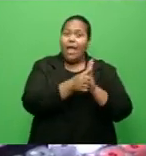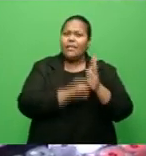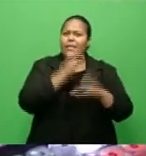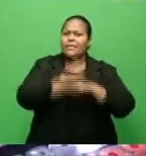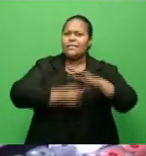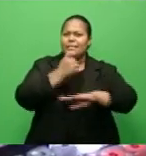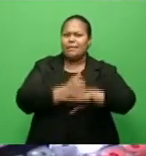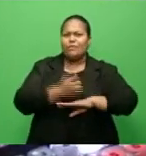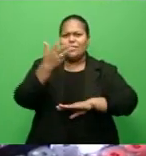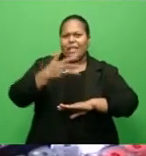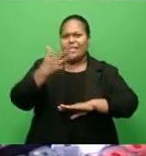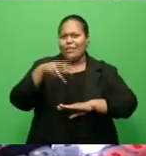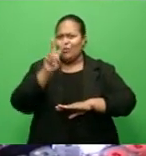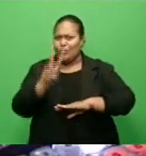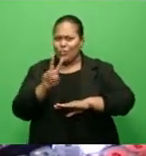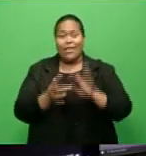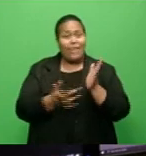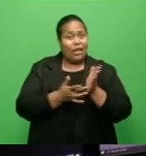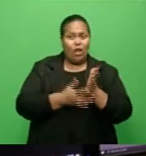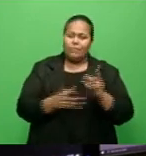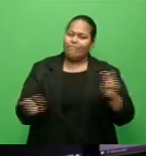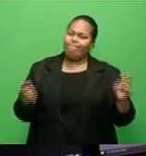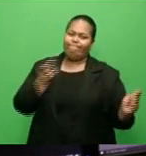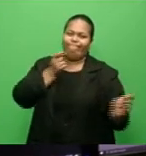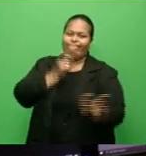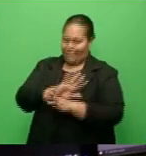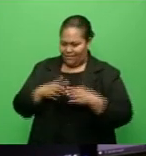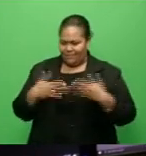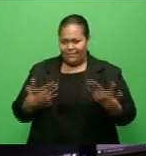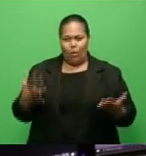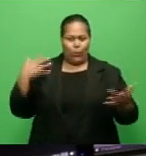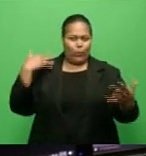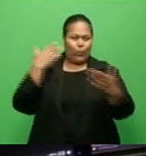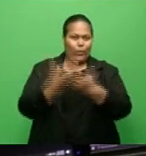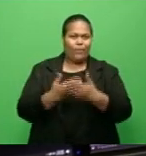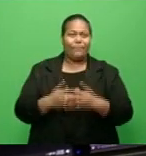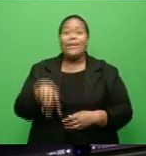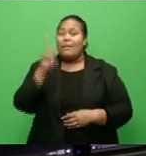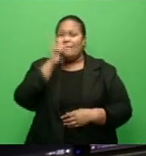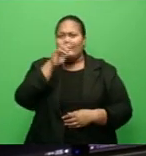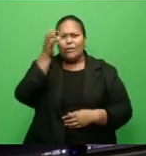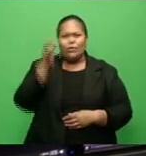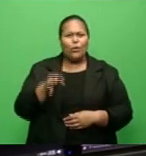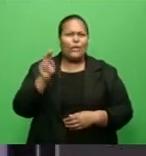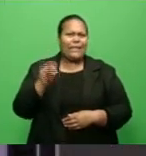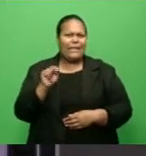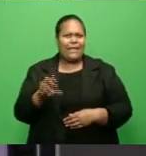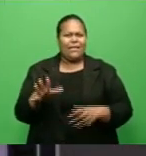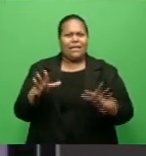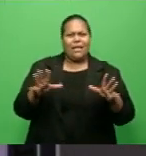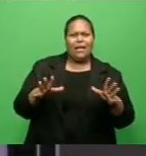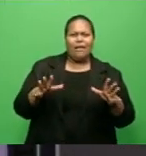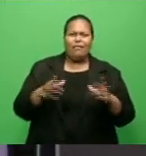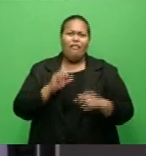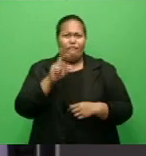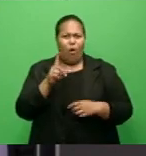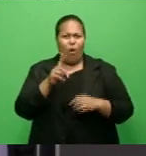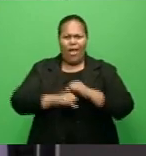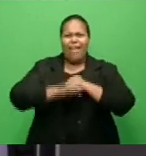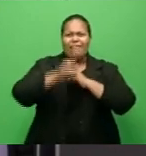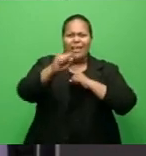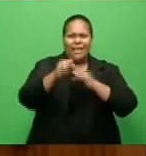and technology has since changed a lot. Syed Qayyum adds people won't need a spectrum license to live stream for commercial